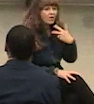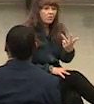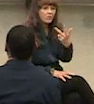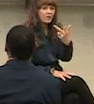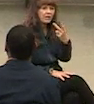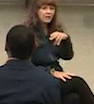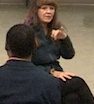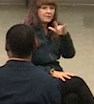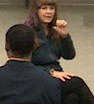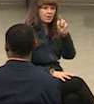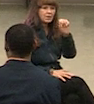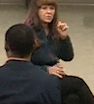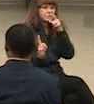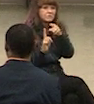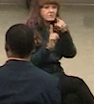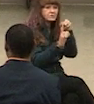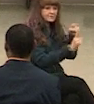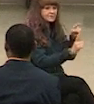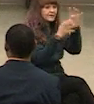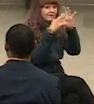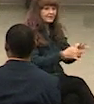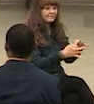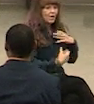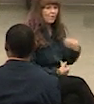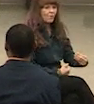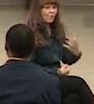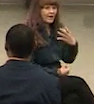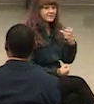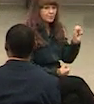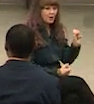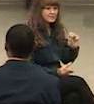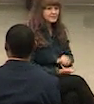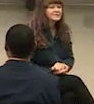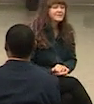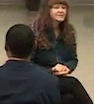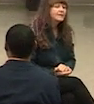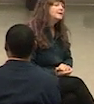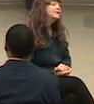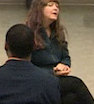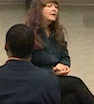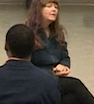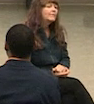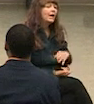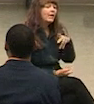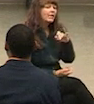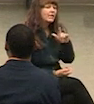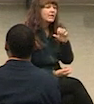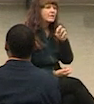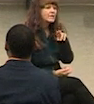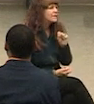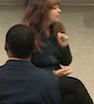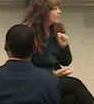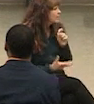large scale, what Andrea Smith offers is the pillars that are upholding a heteropatriarchal